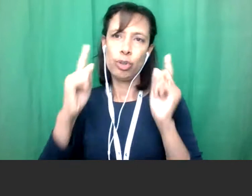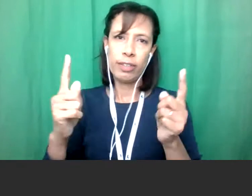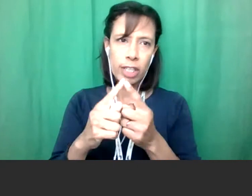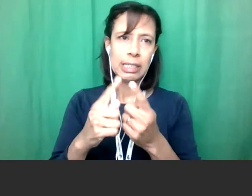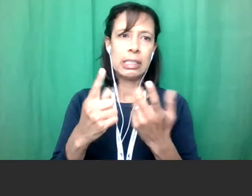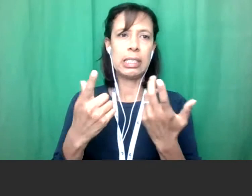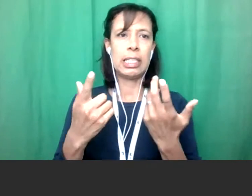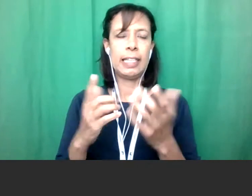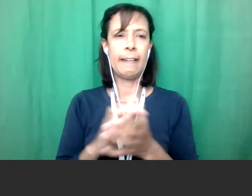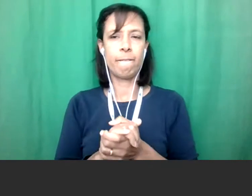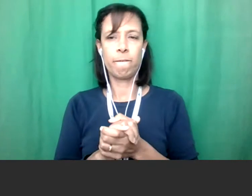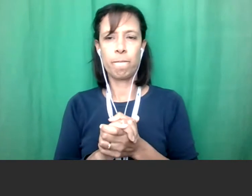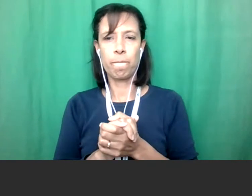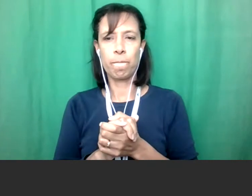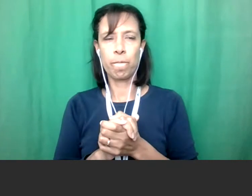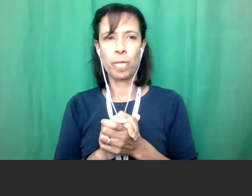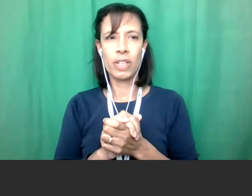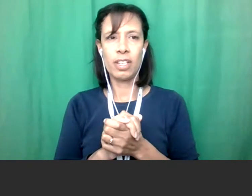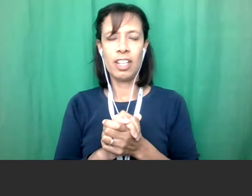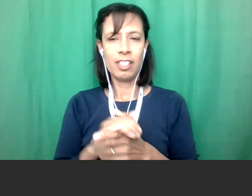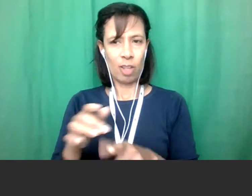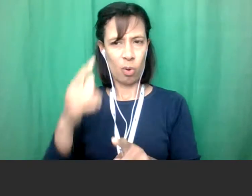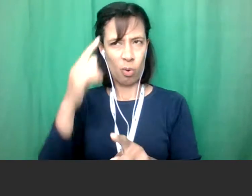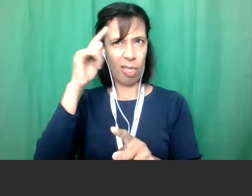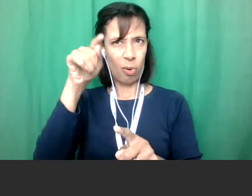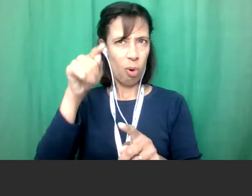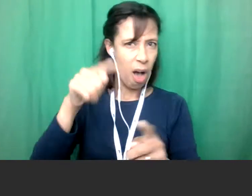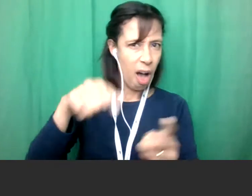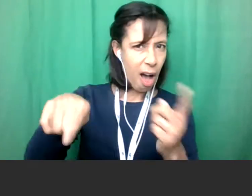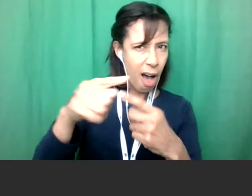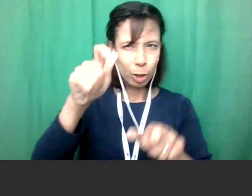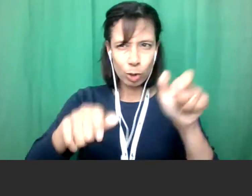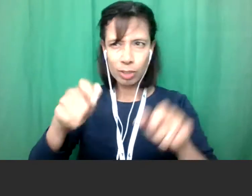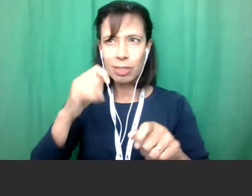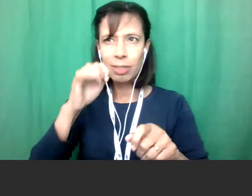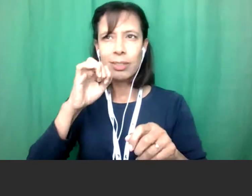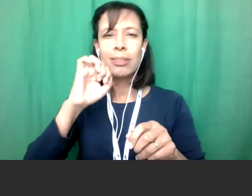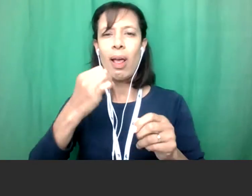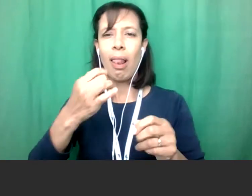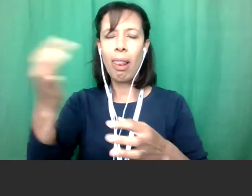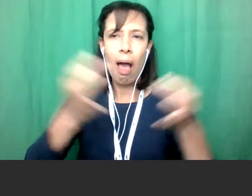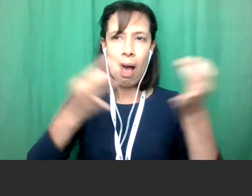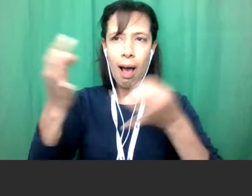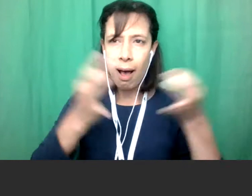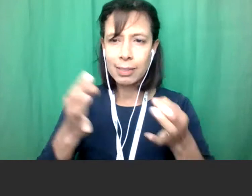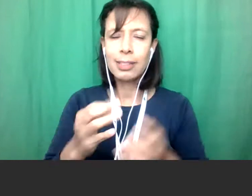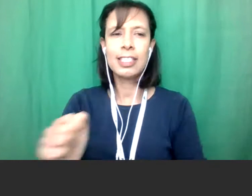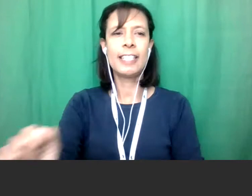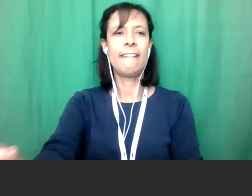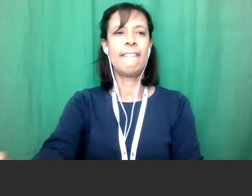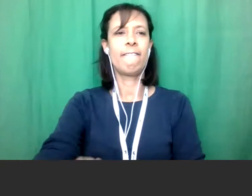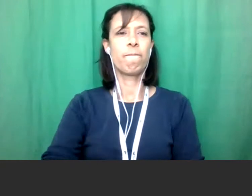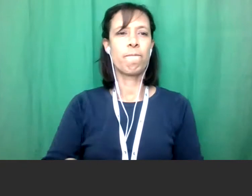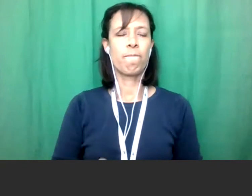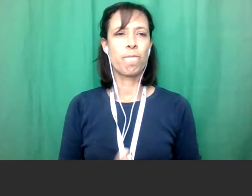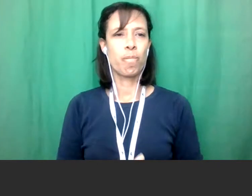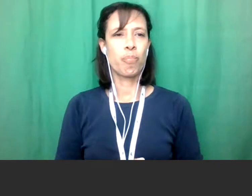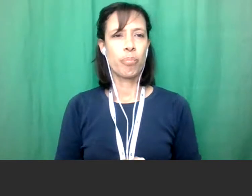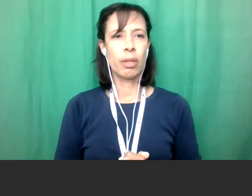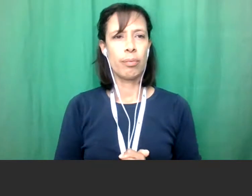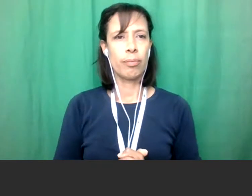Okay, so we've got a few. I thought that might prompt some questions. Excellent. Right, I'm going to hit Claudia's question first. How long will